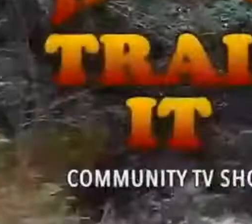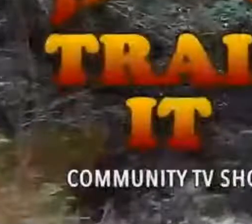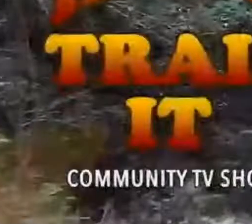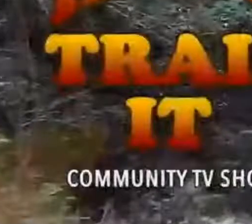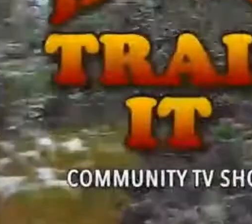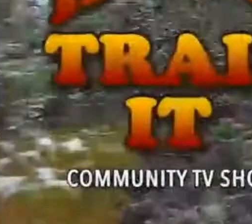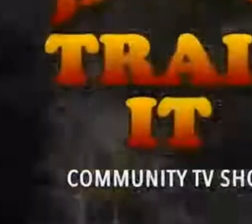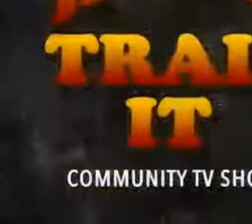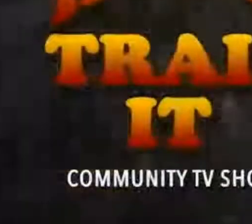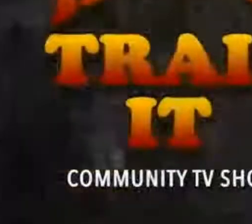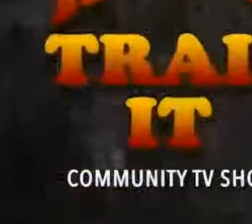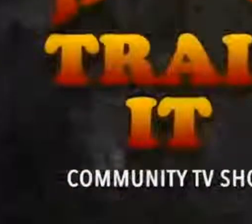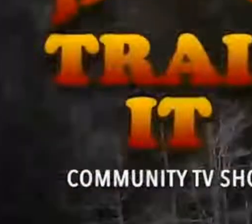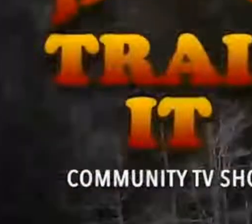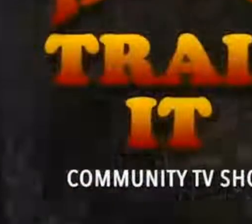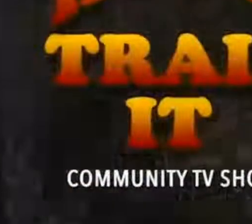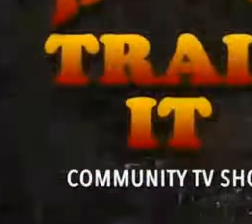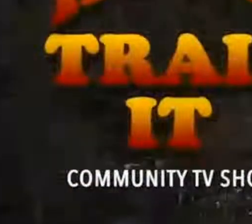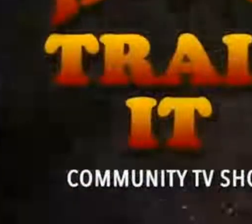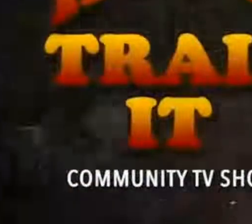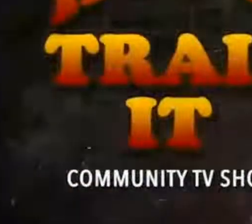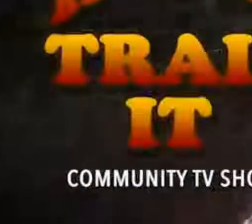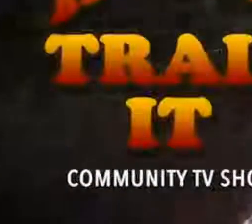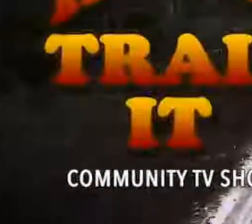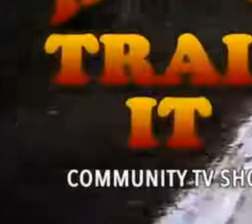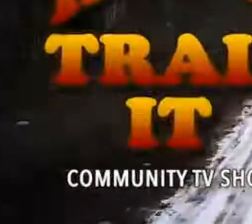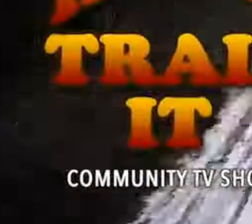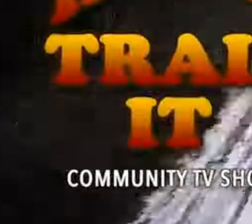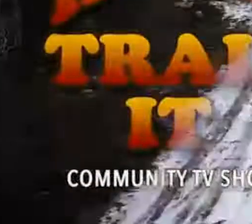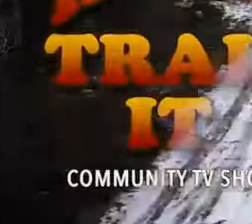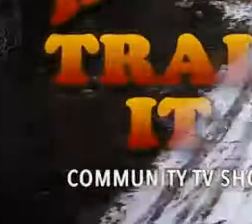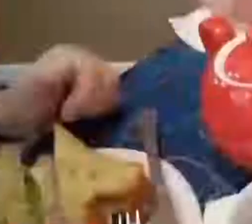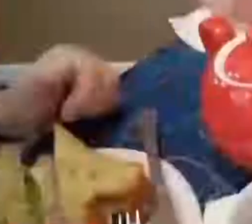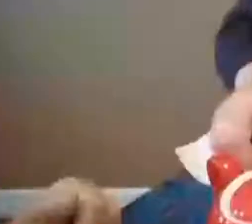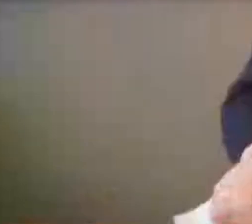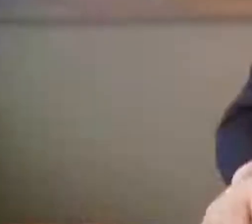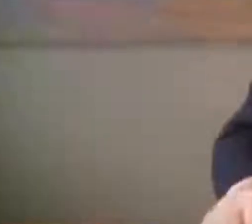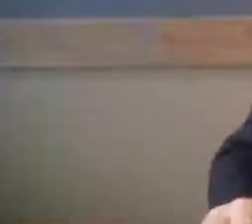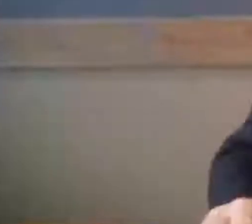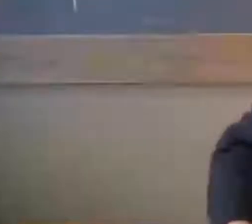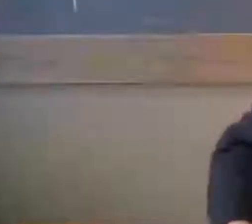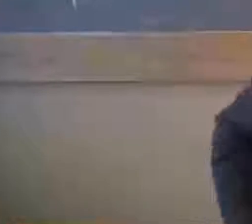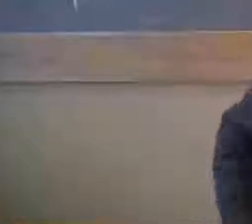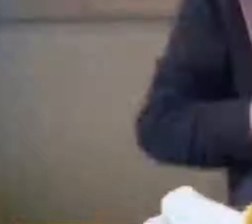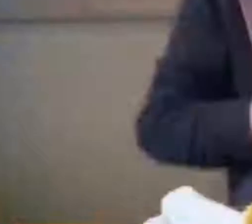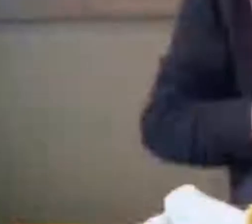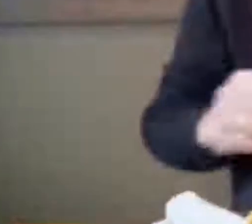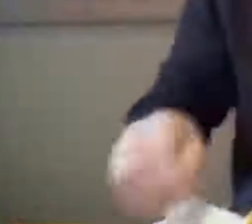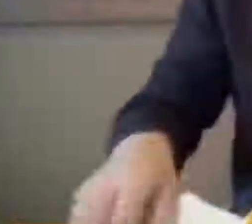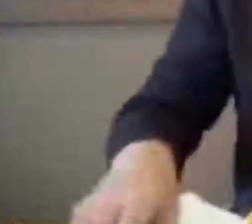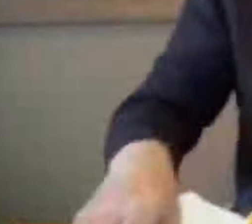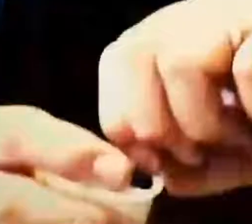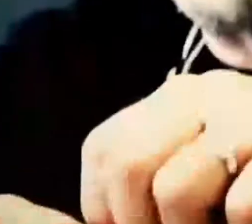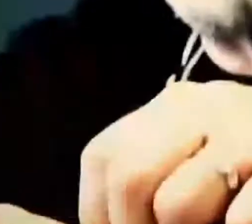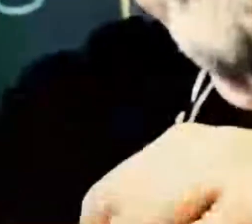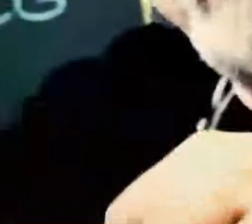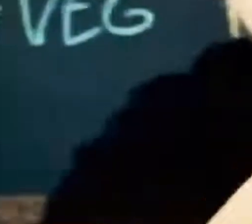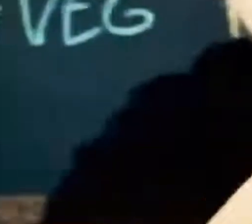The the British way.